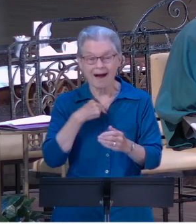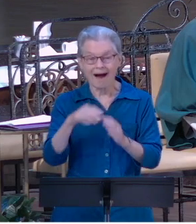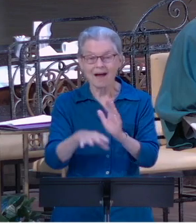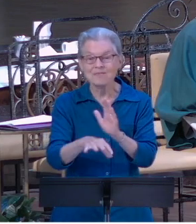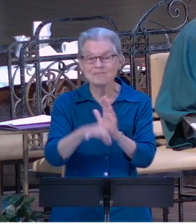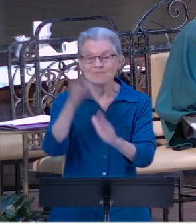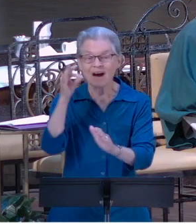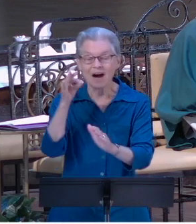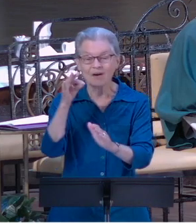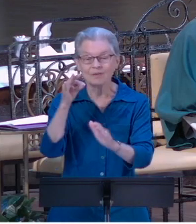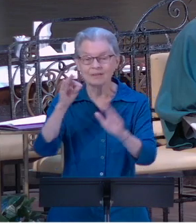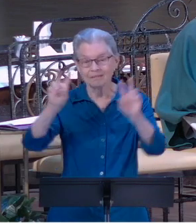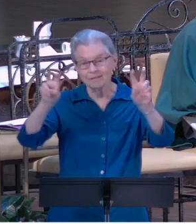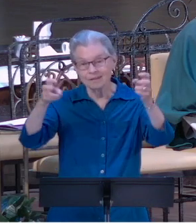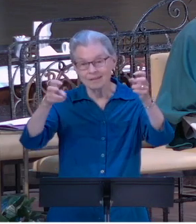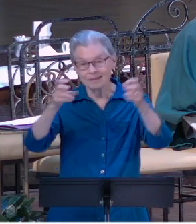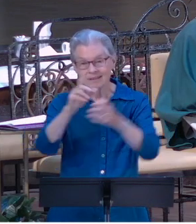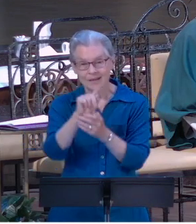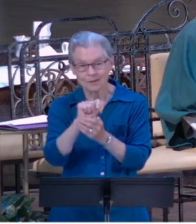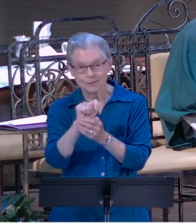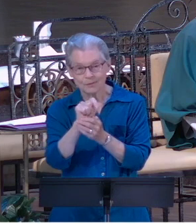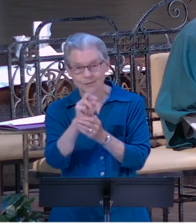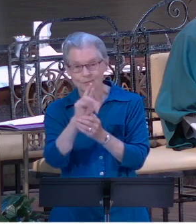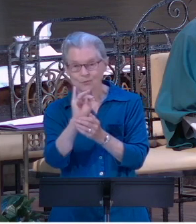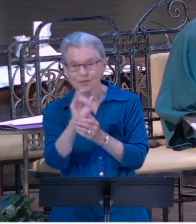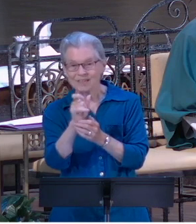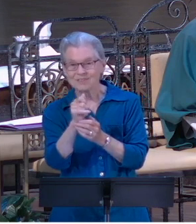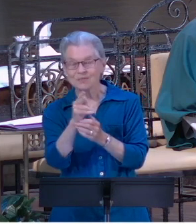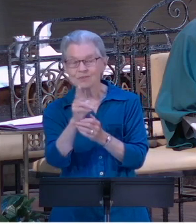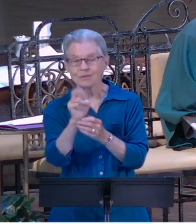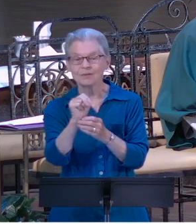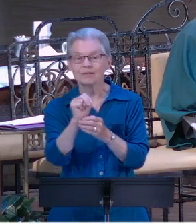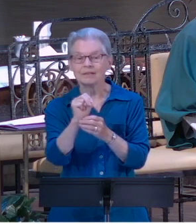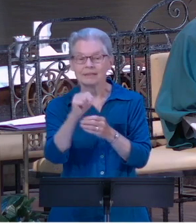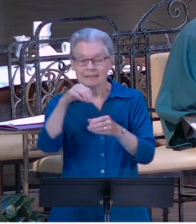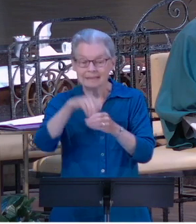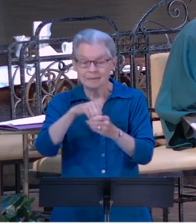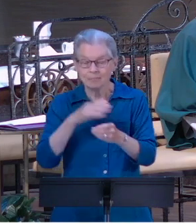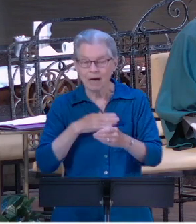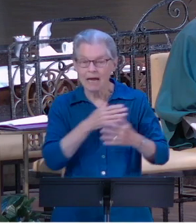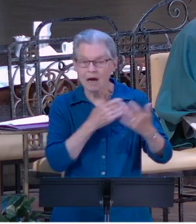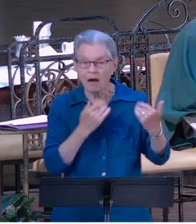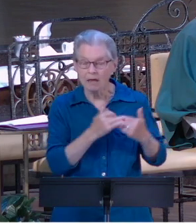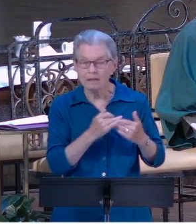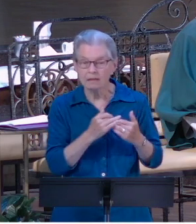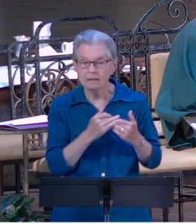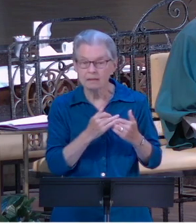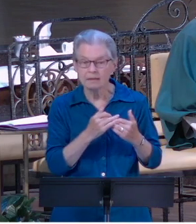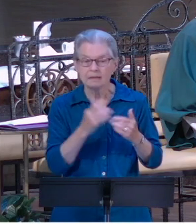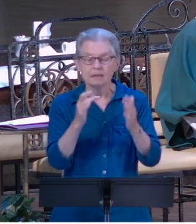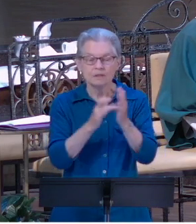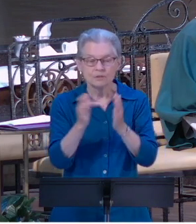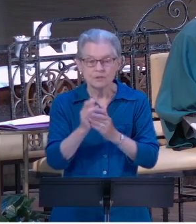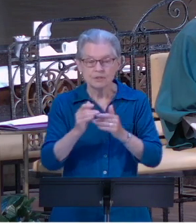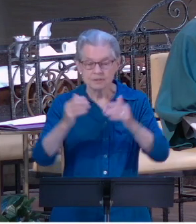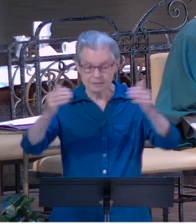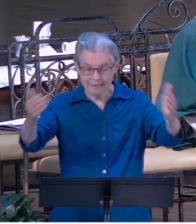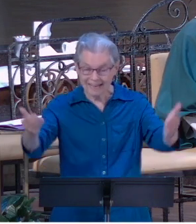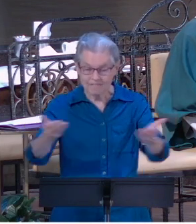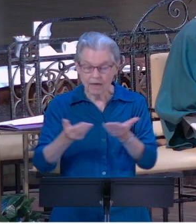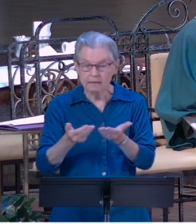that captured my heart, the one that Jesus invites us to, the gift of